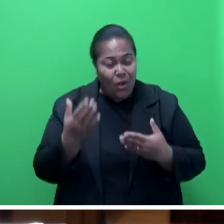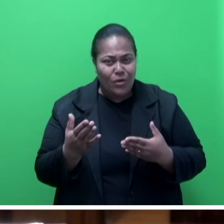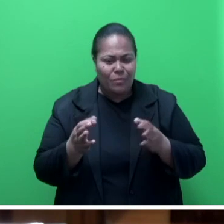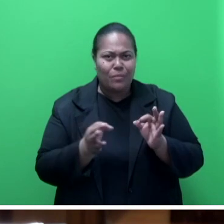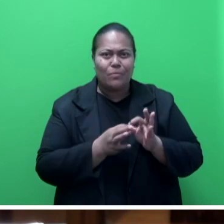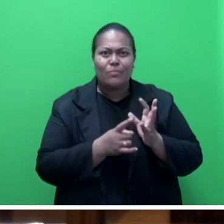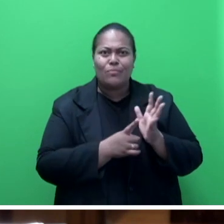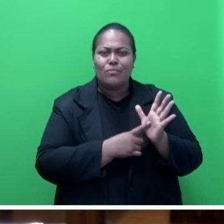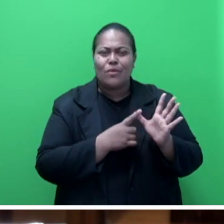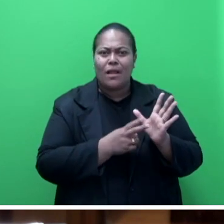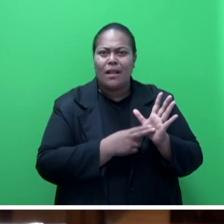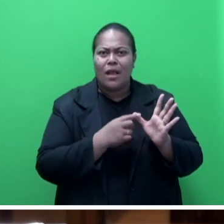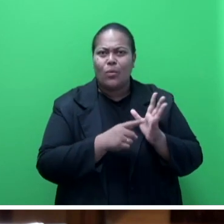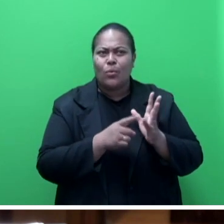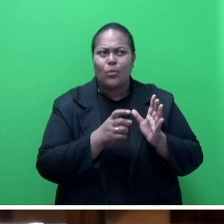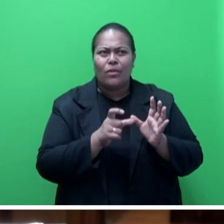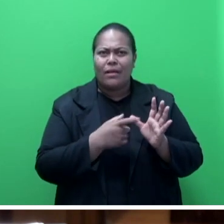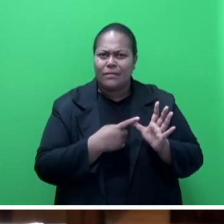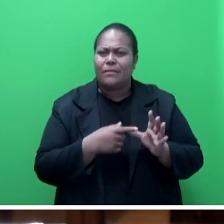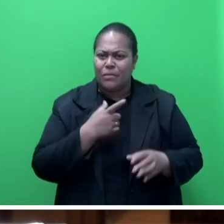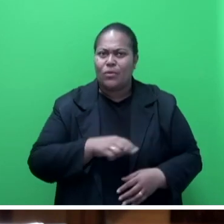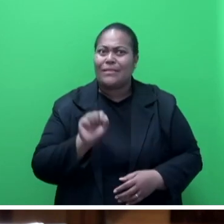because he's a liar through and through.